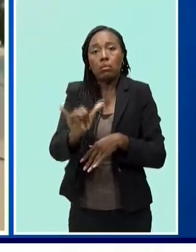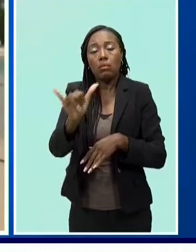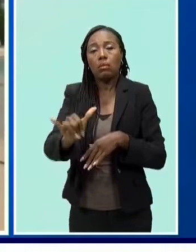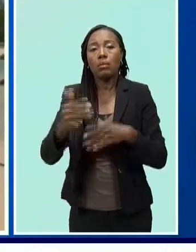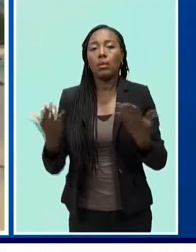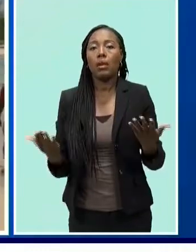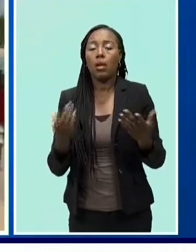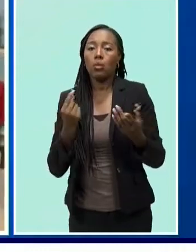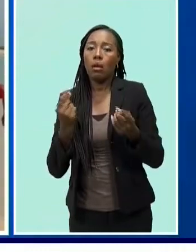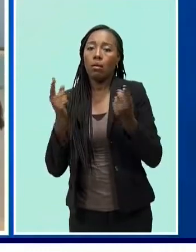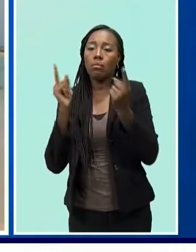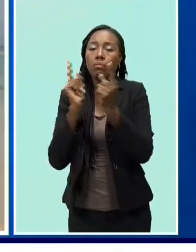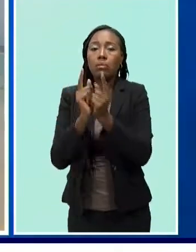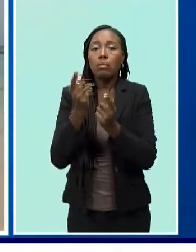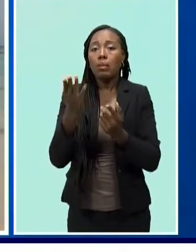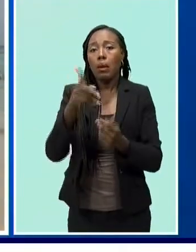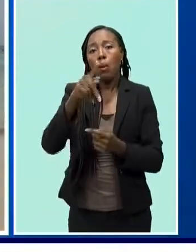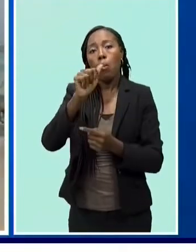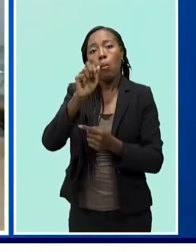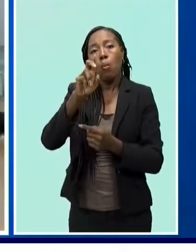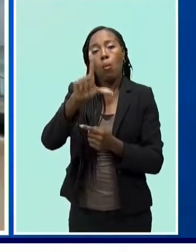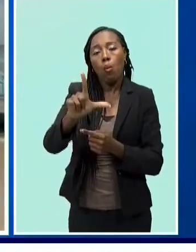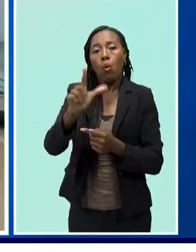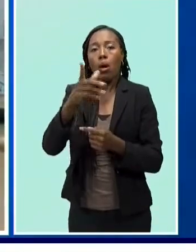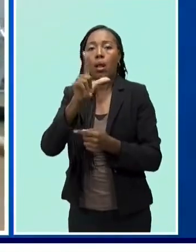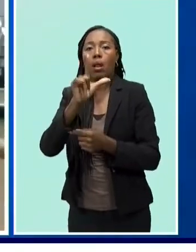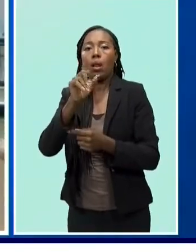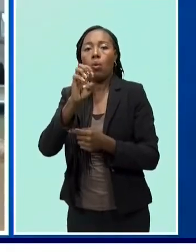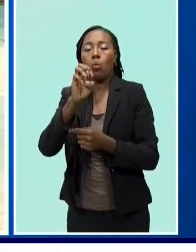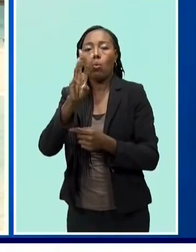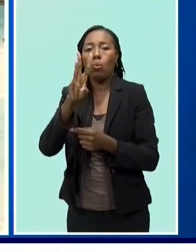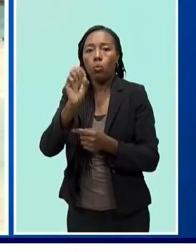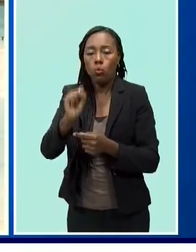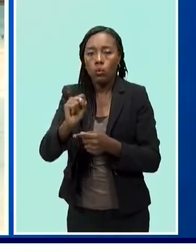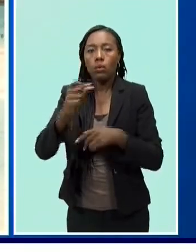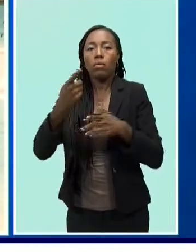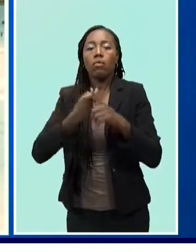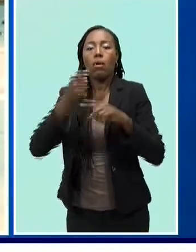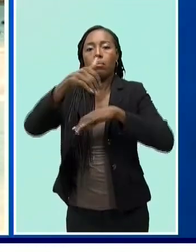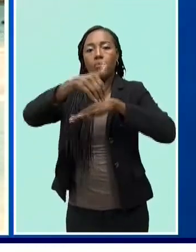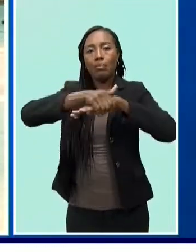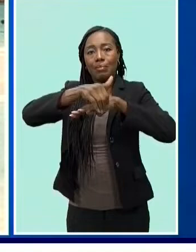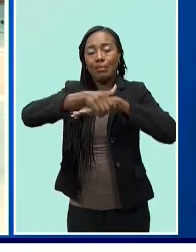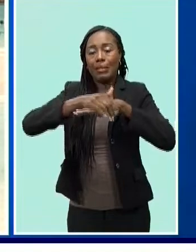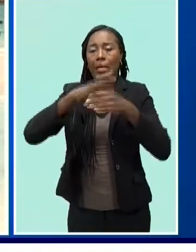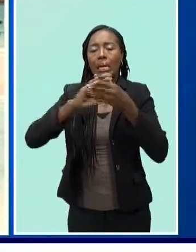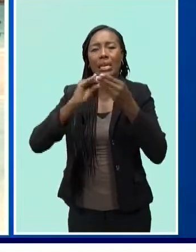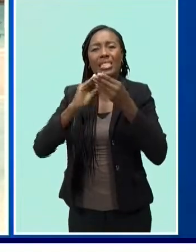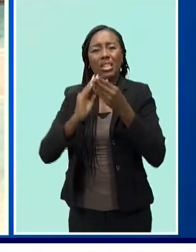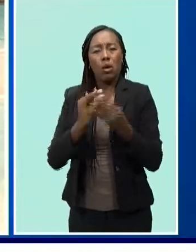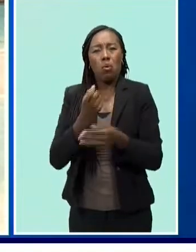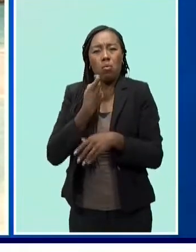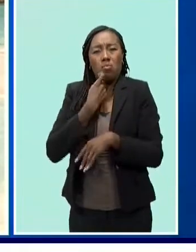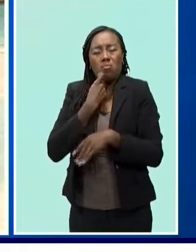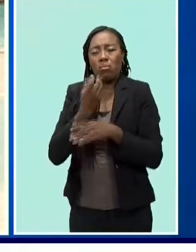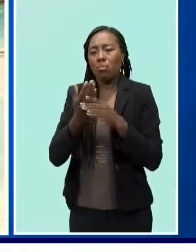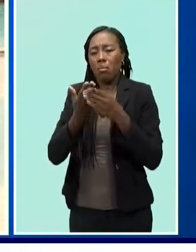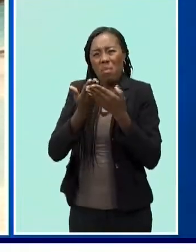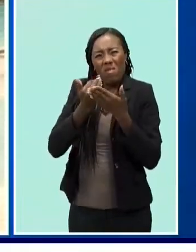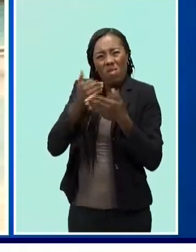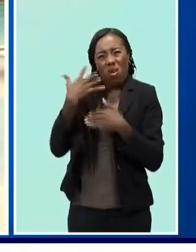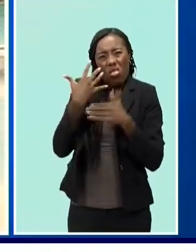today. We spoke to visitors Paul and Louise Bolton. The couple from Essex, England, told us they saw the pair shortly before they went